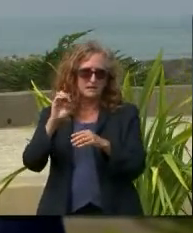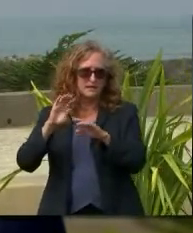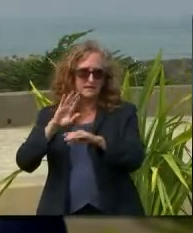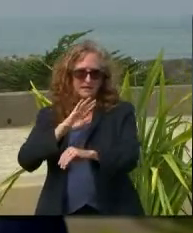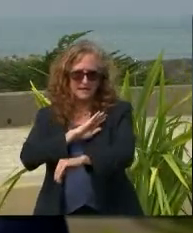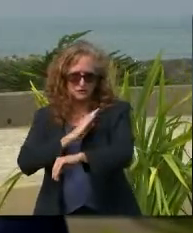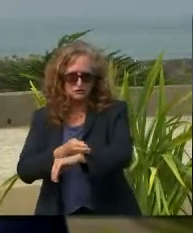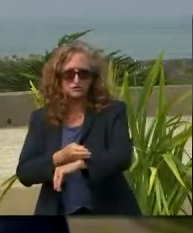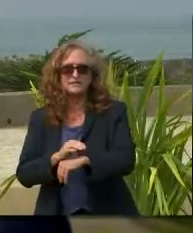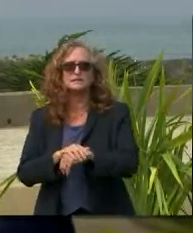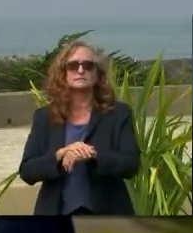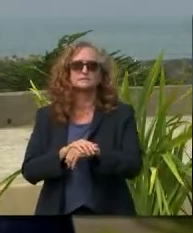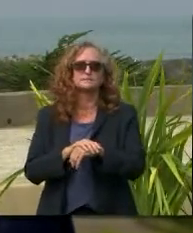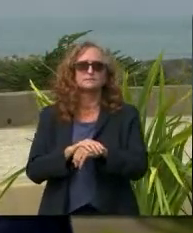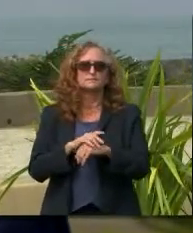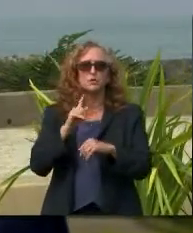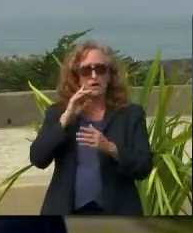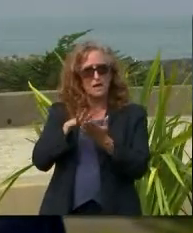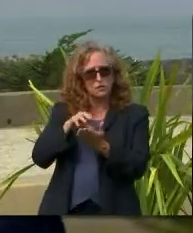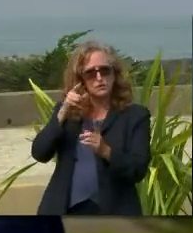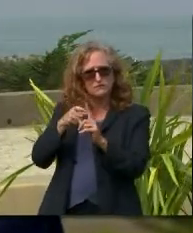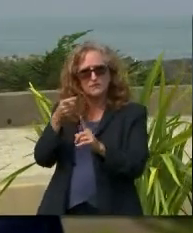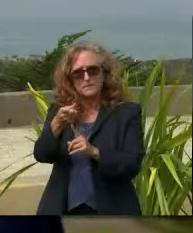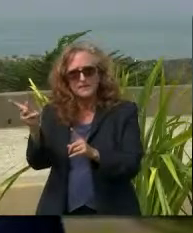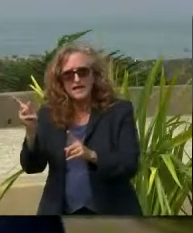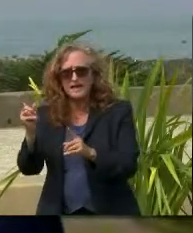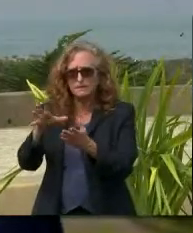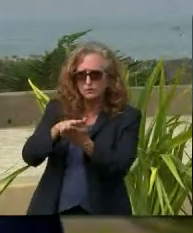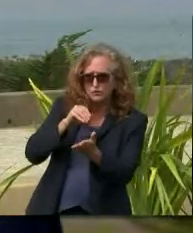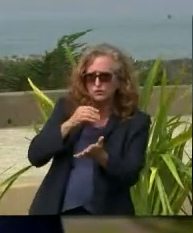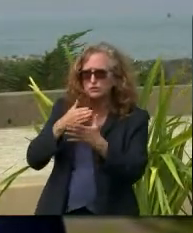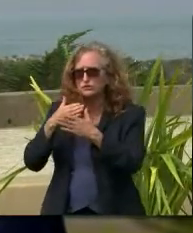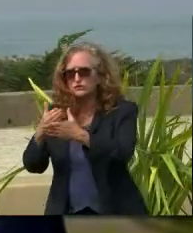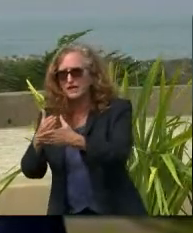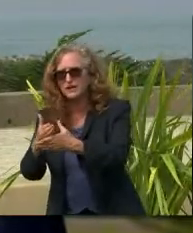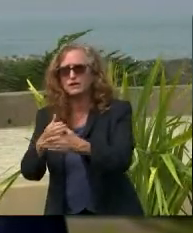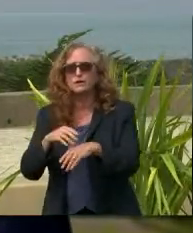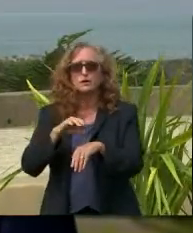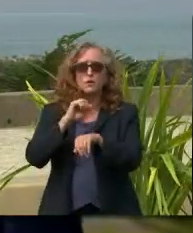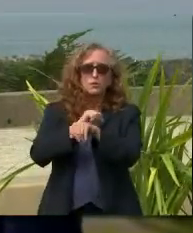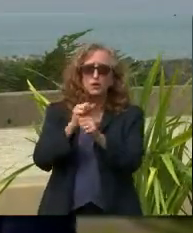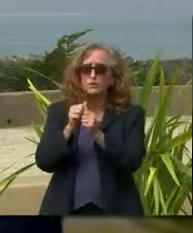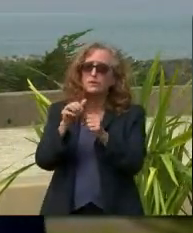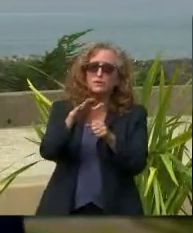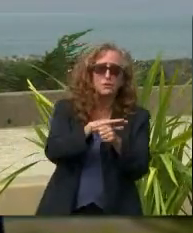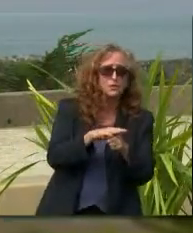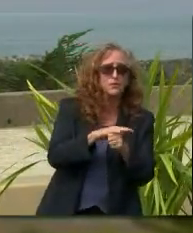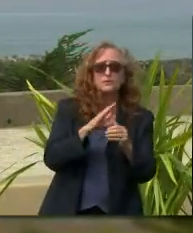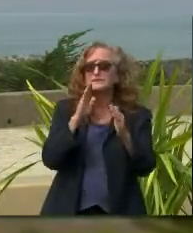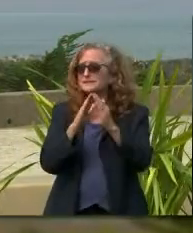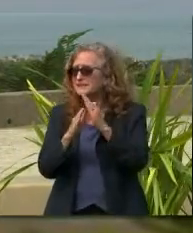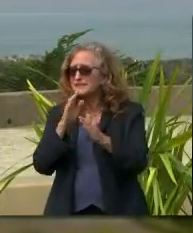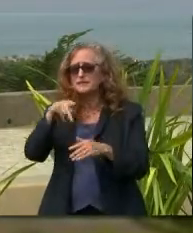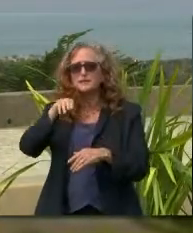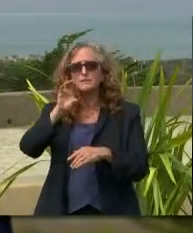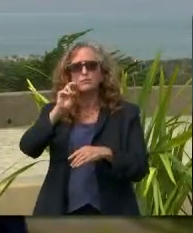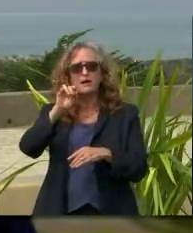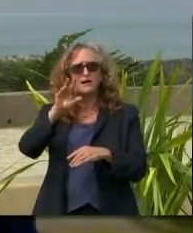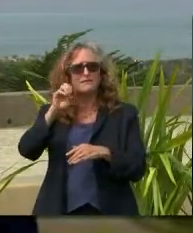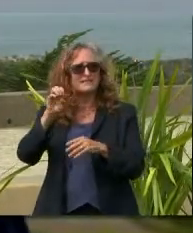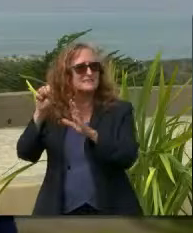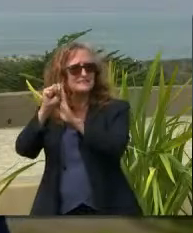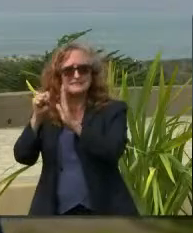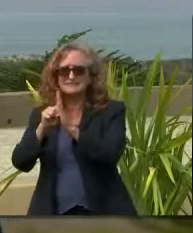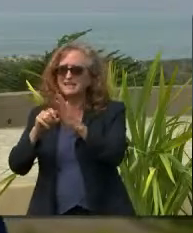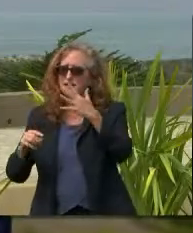from our counterparts. And the joy of working with folks at the local level, whether it's a city, province, state, is that